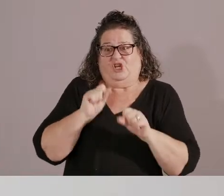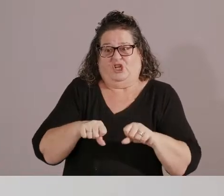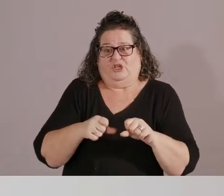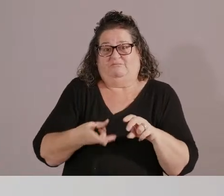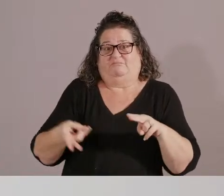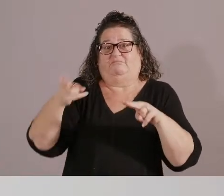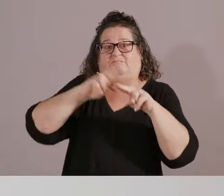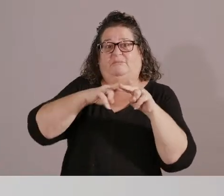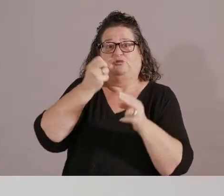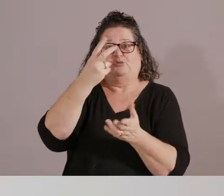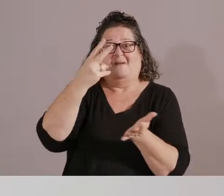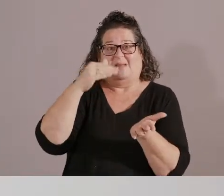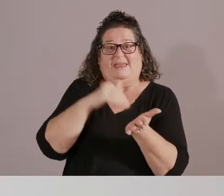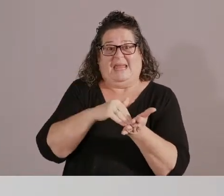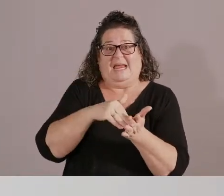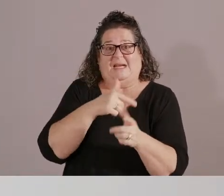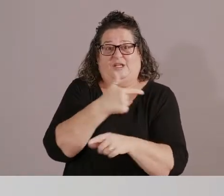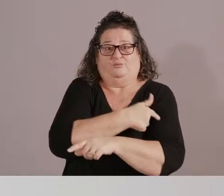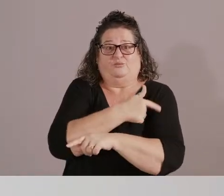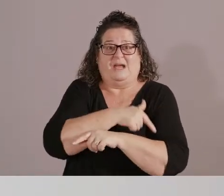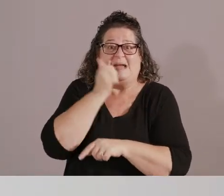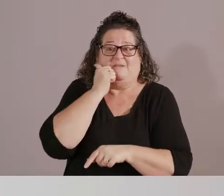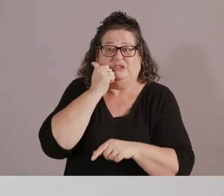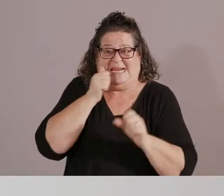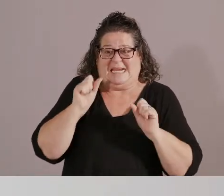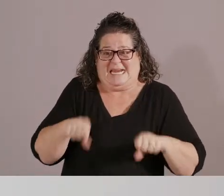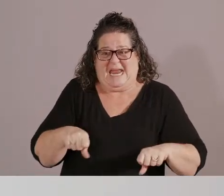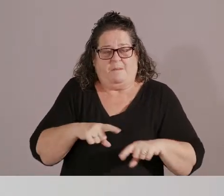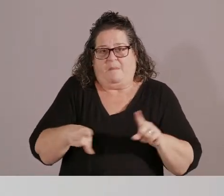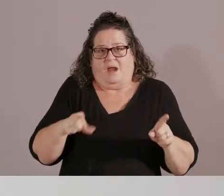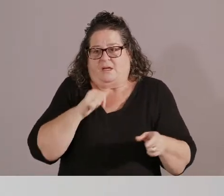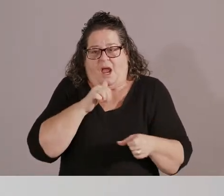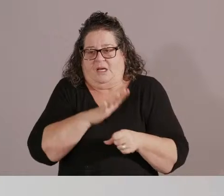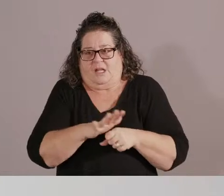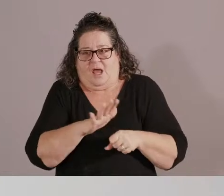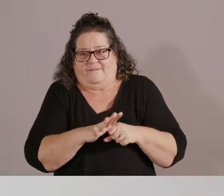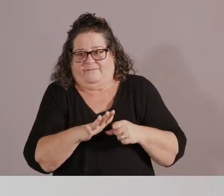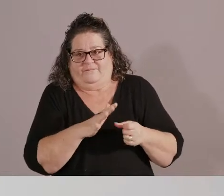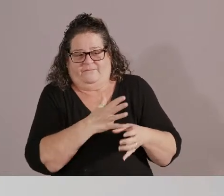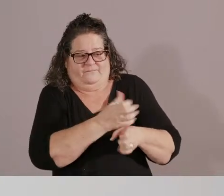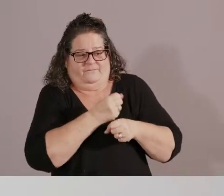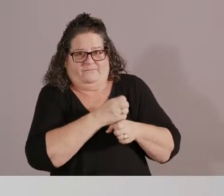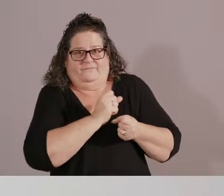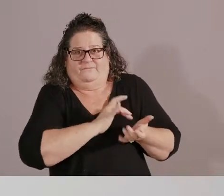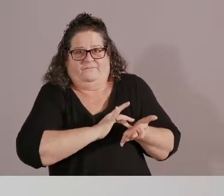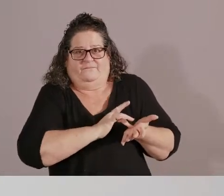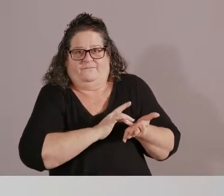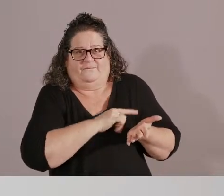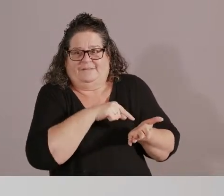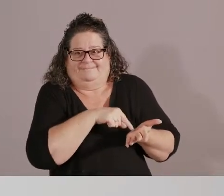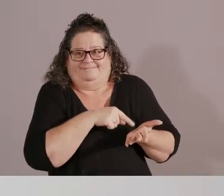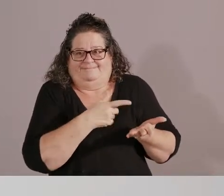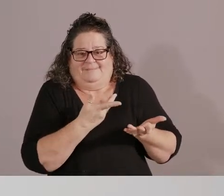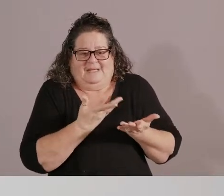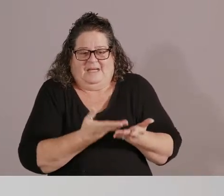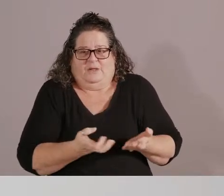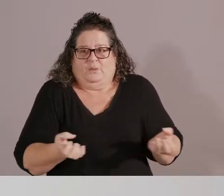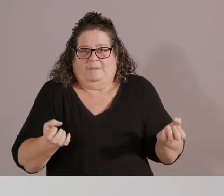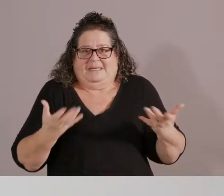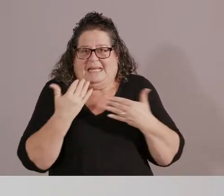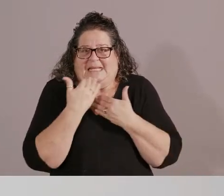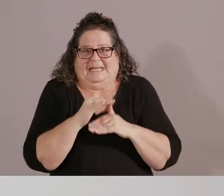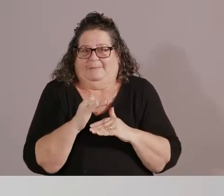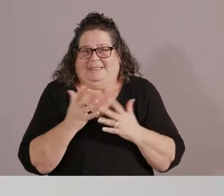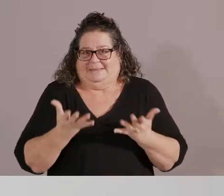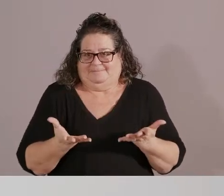starting Phoenix Municipal Stadium with very, very few doses because of the limited supply. And that has the same ultimate